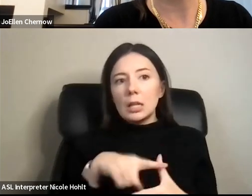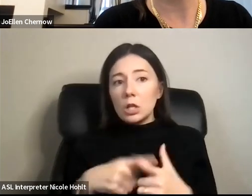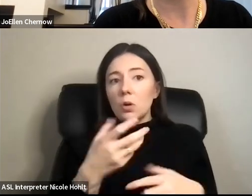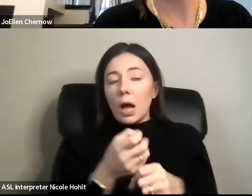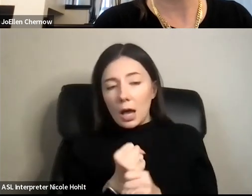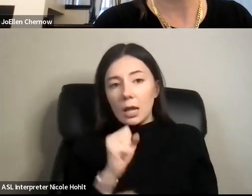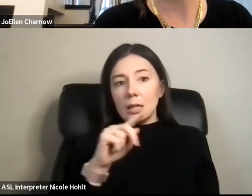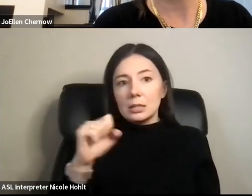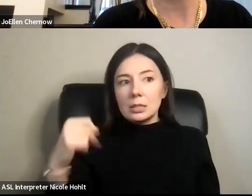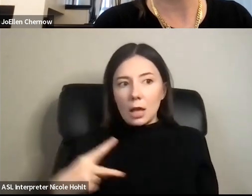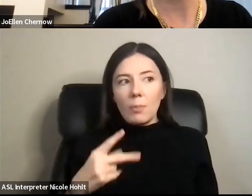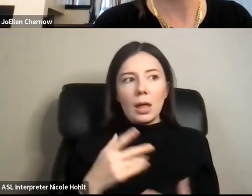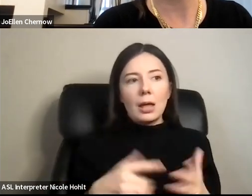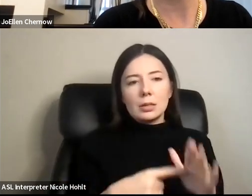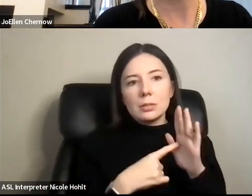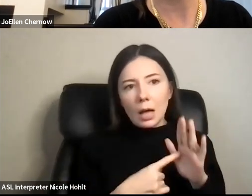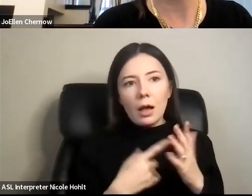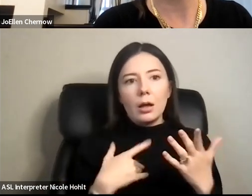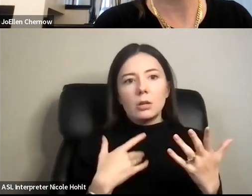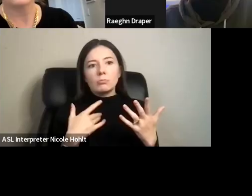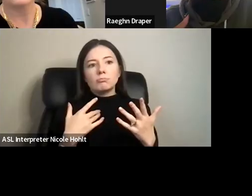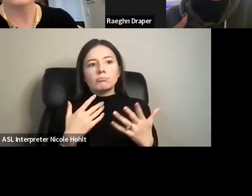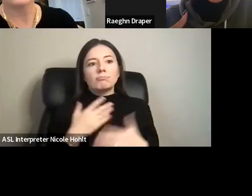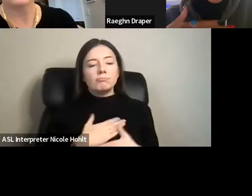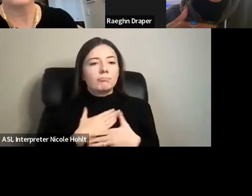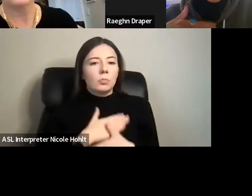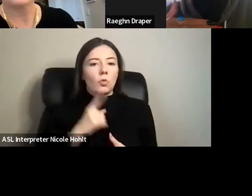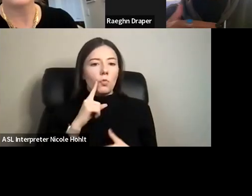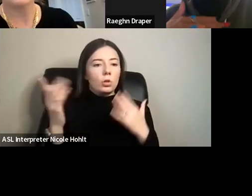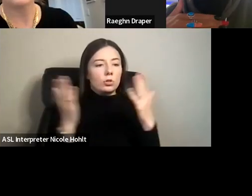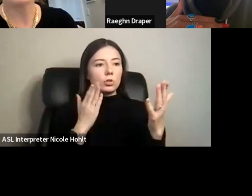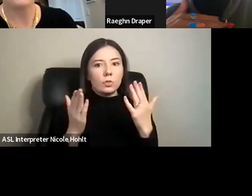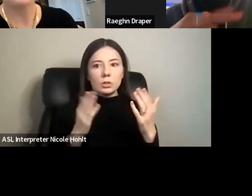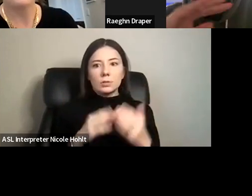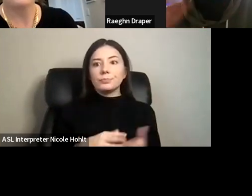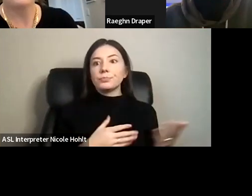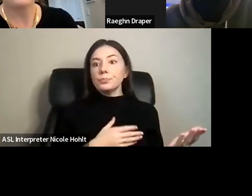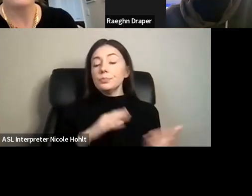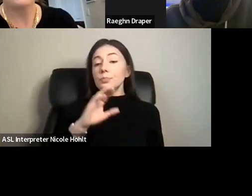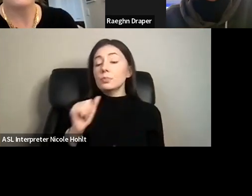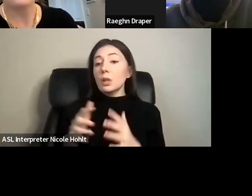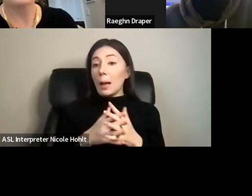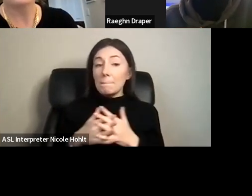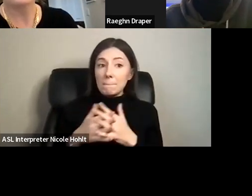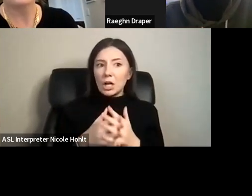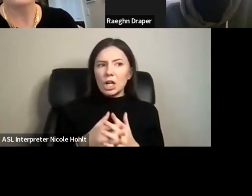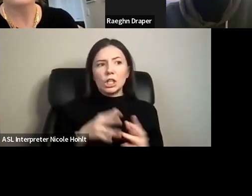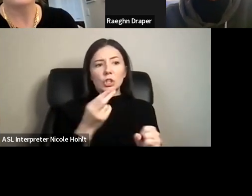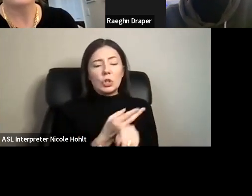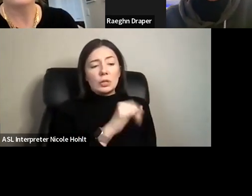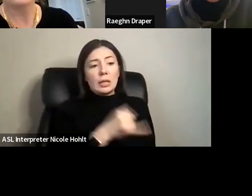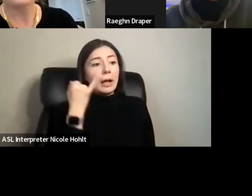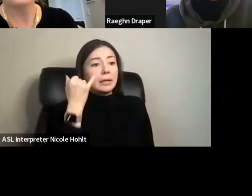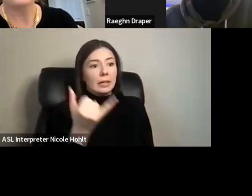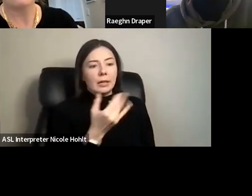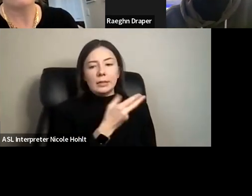of gratitude for the service you provided. America took that, as we do with most things, a little bit too far, definitely too